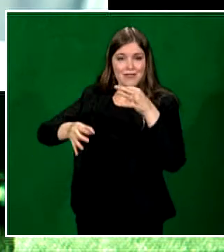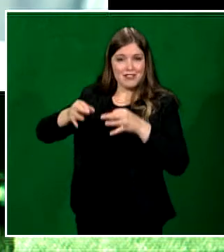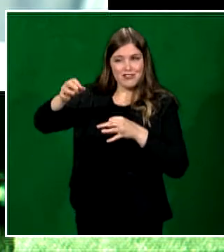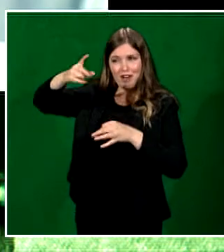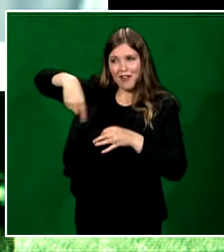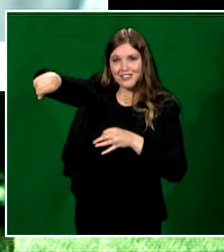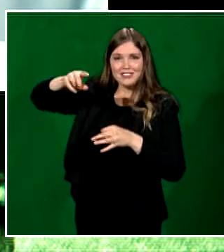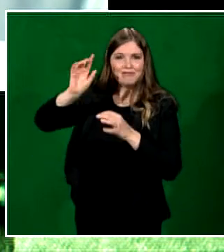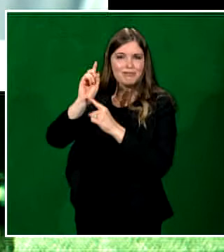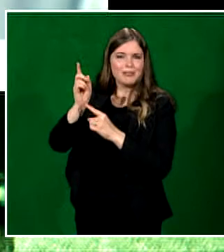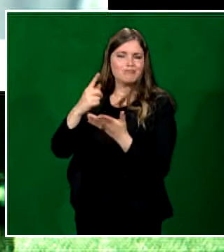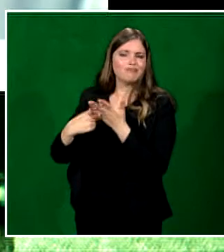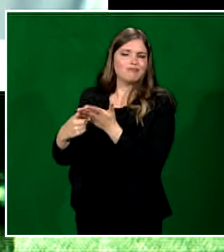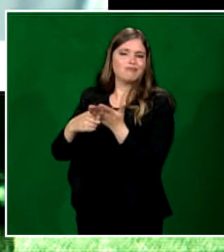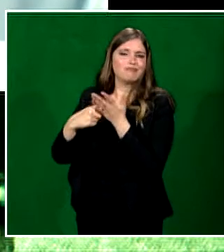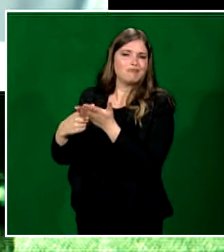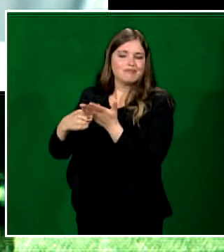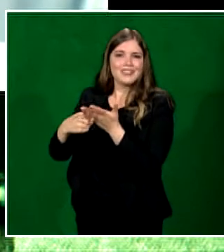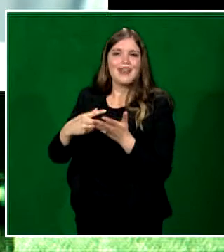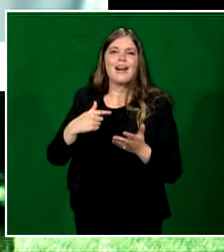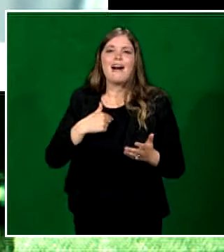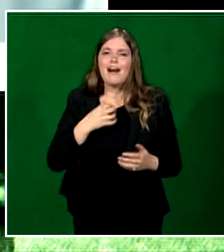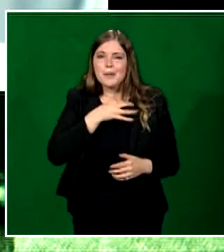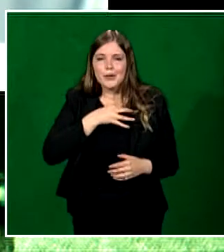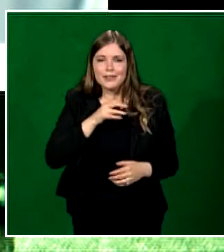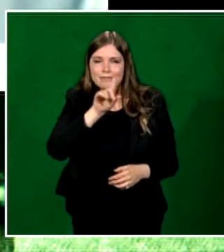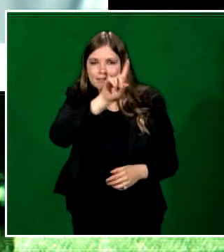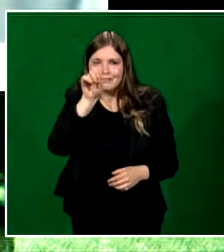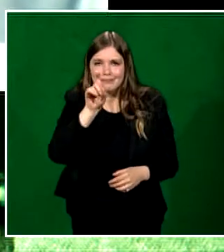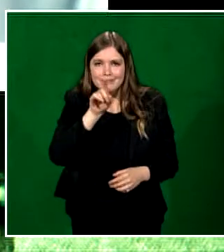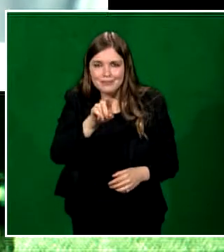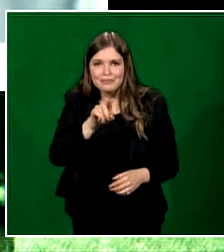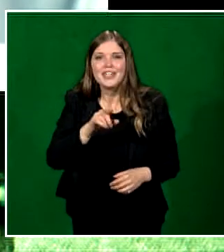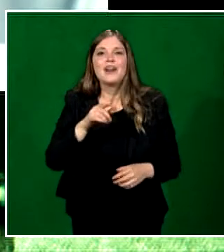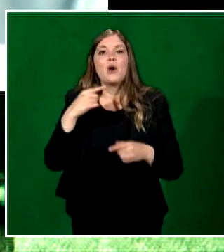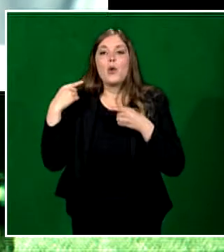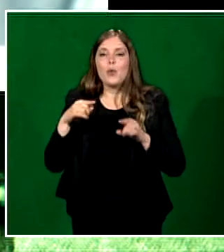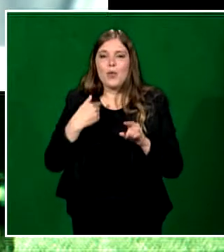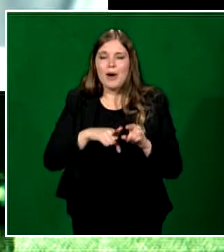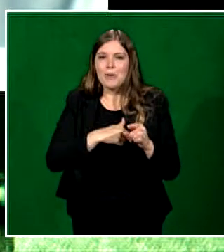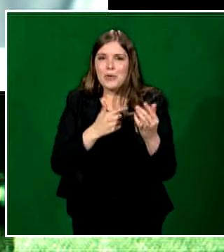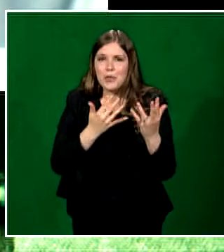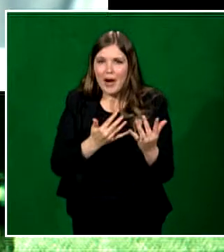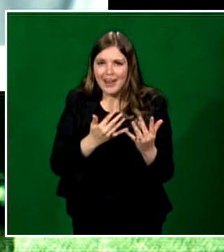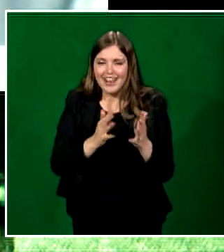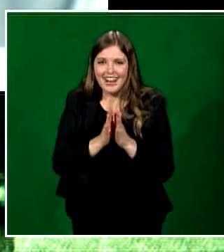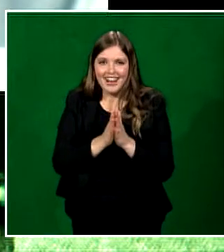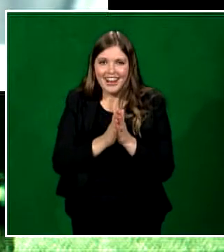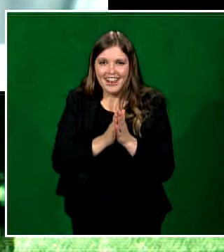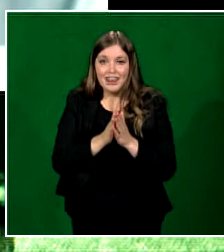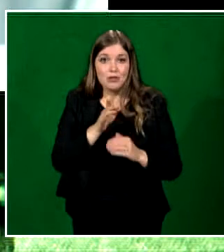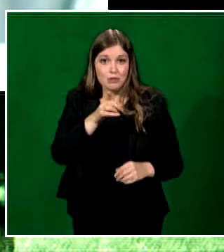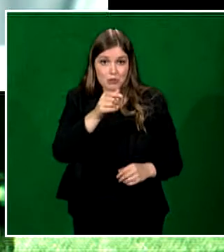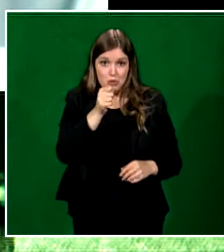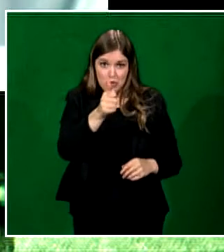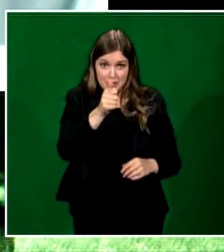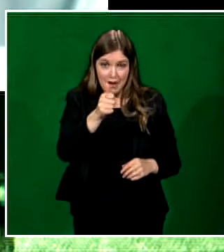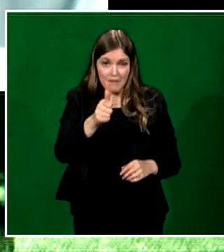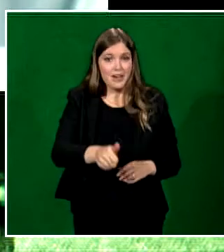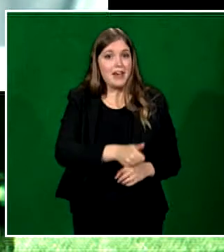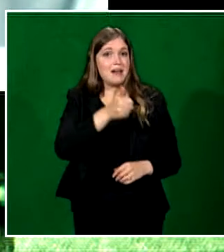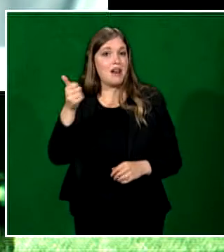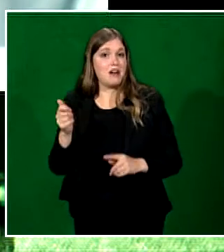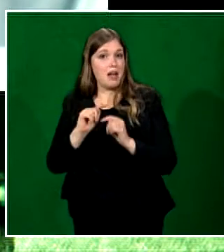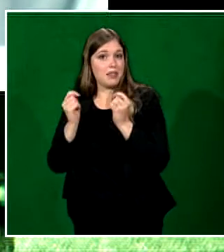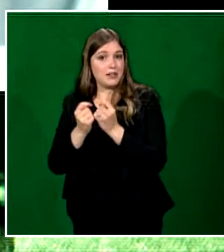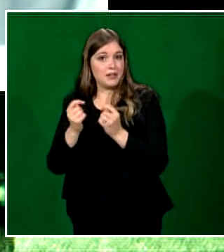to talk amongst themselves. I'm curious to ask you a question while we wait here. You yourself and another one of your teammates